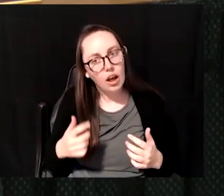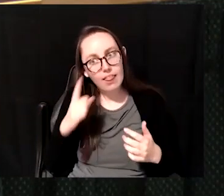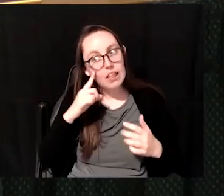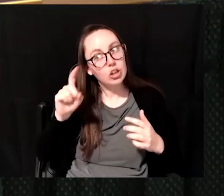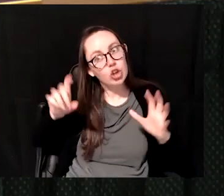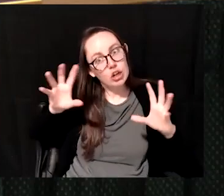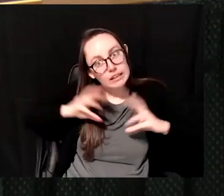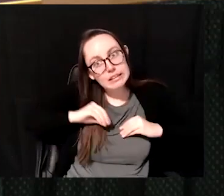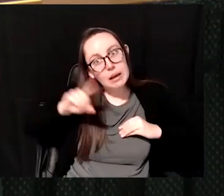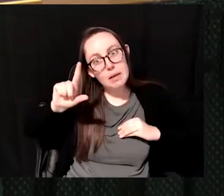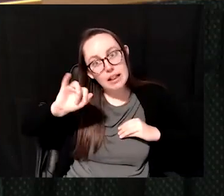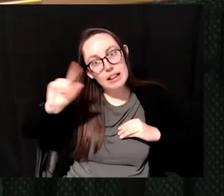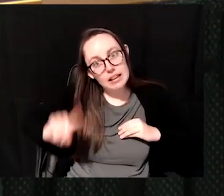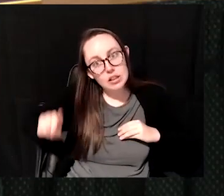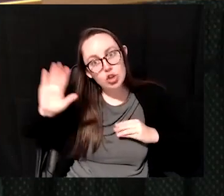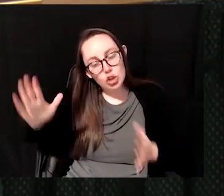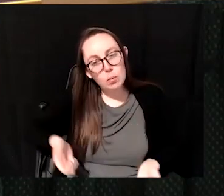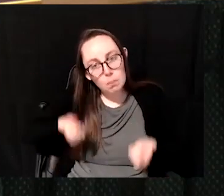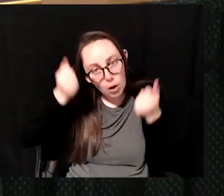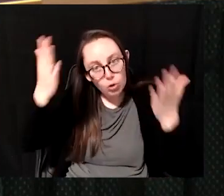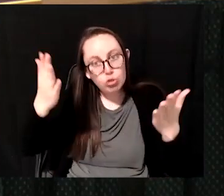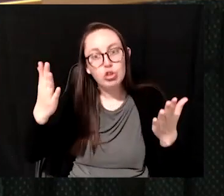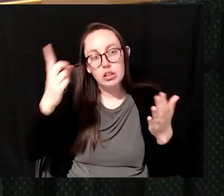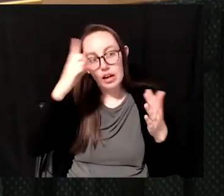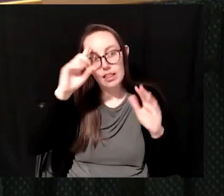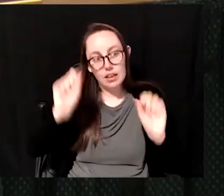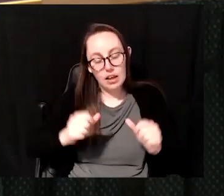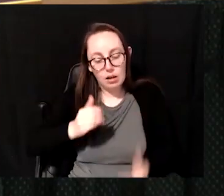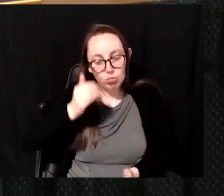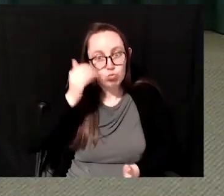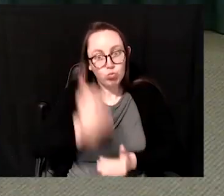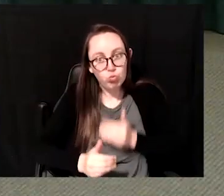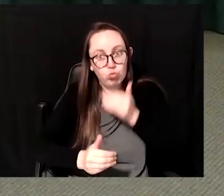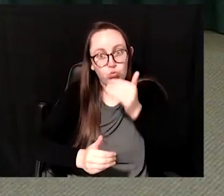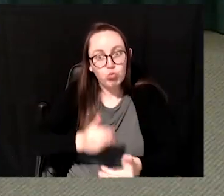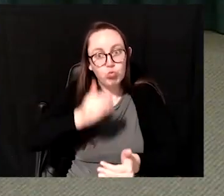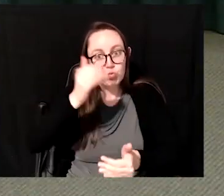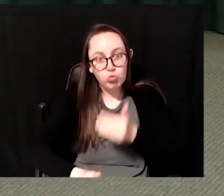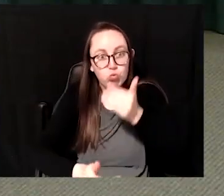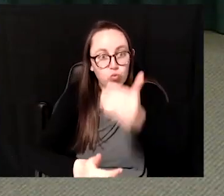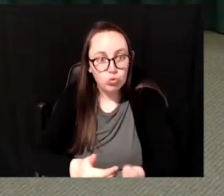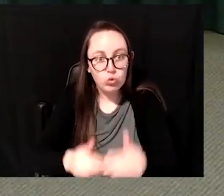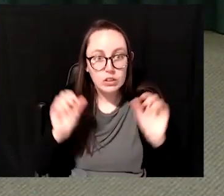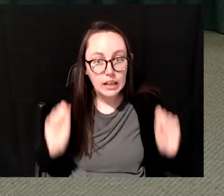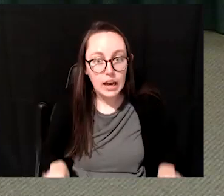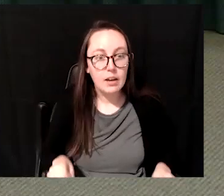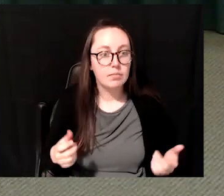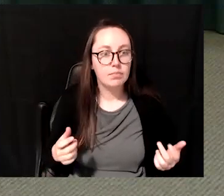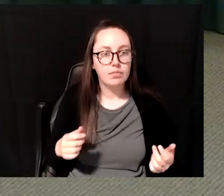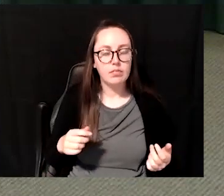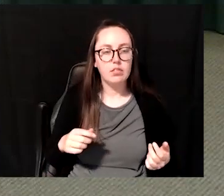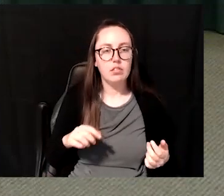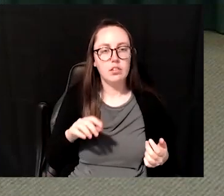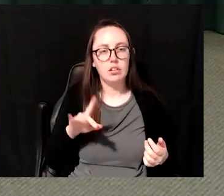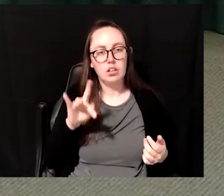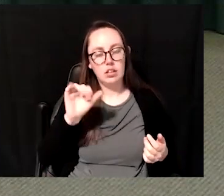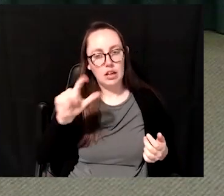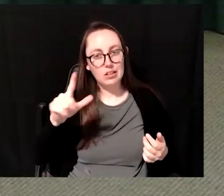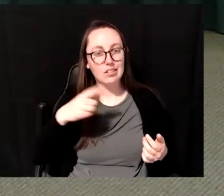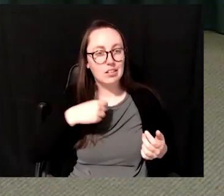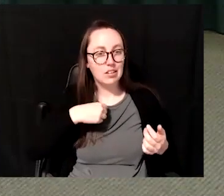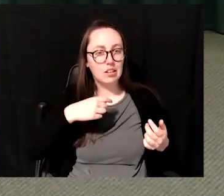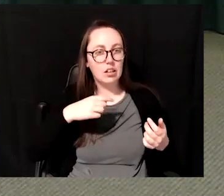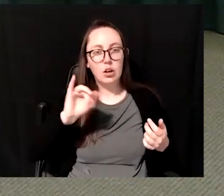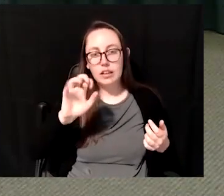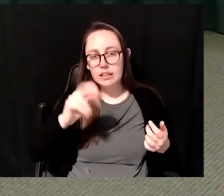and I think we can move it forward and we'll just keep moving forward agreed uh Tim can I just the I believe was